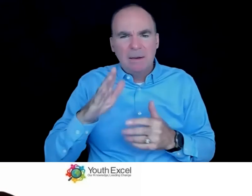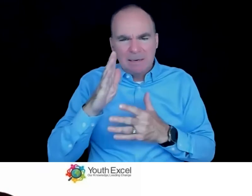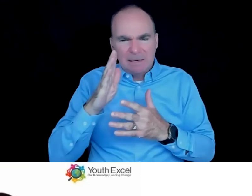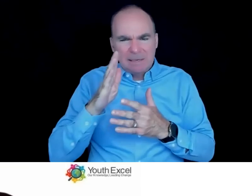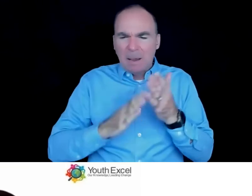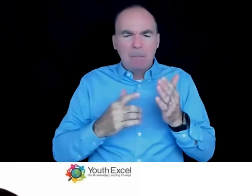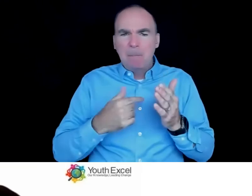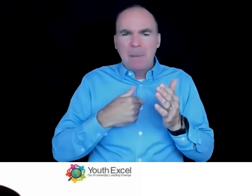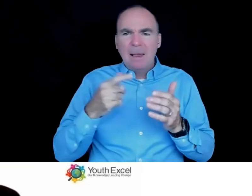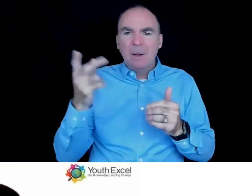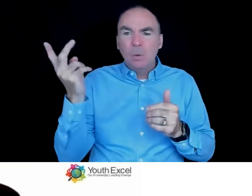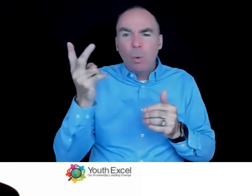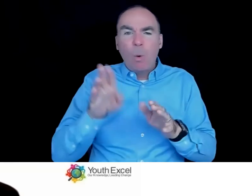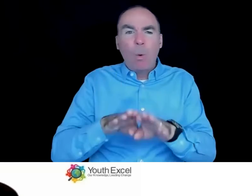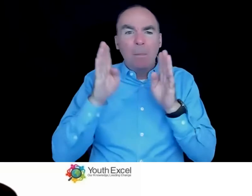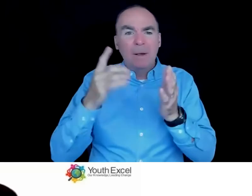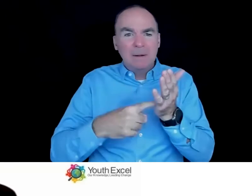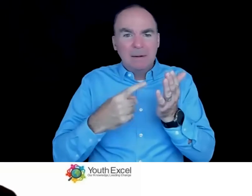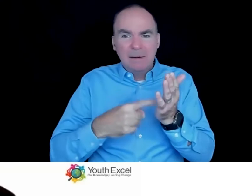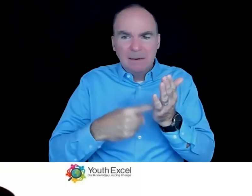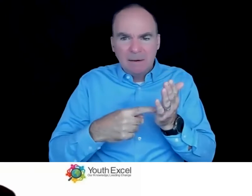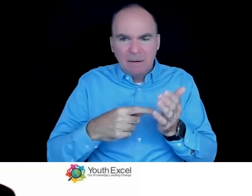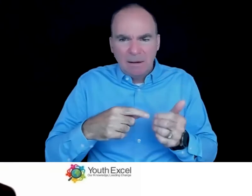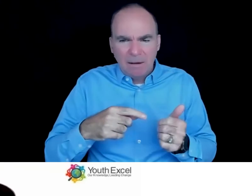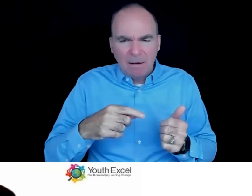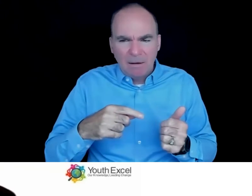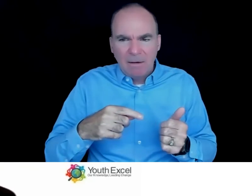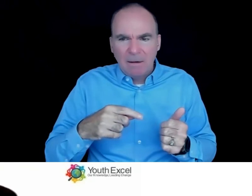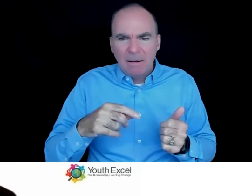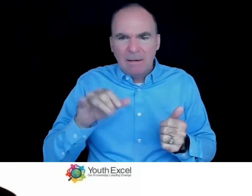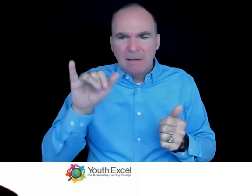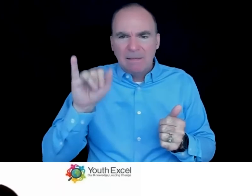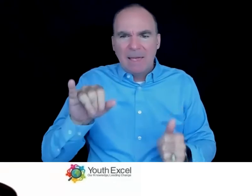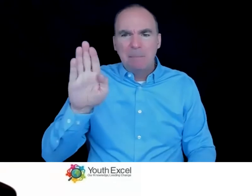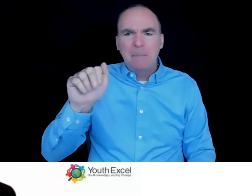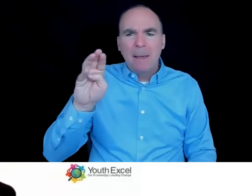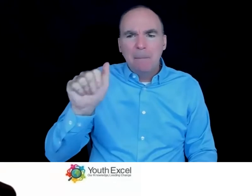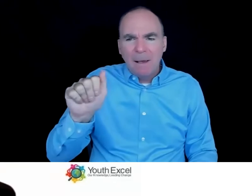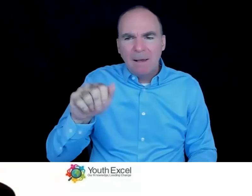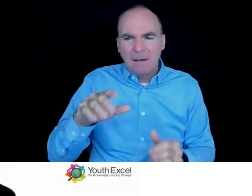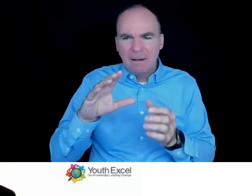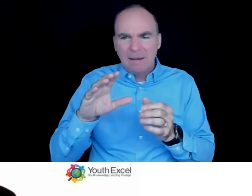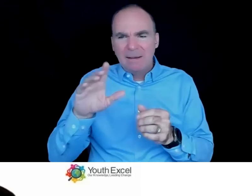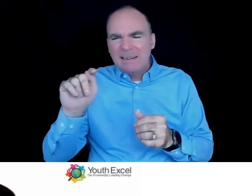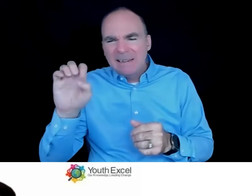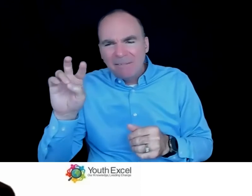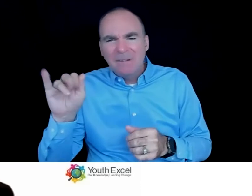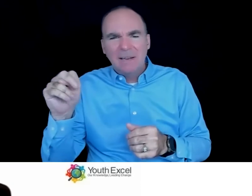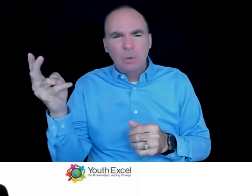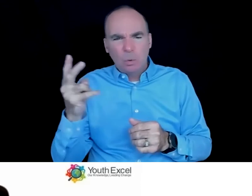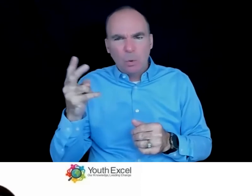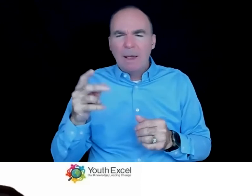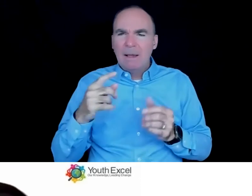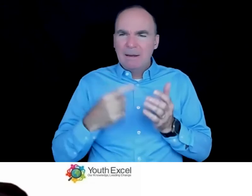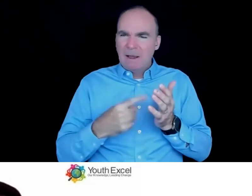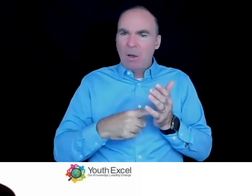out for me was when the DA mentioned we need to hear all voices so that we can make the best choices. And I thought that really resonated